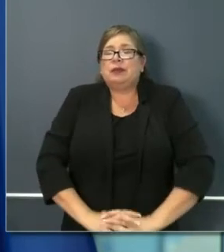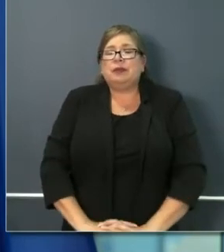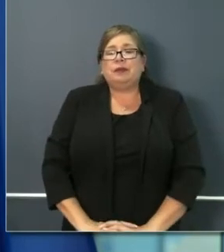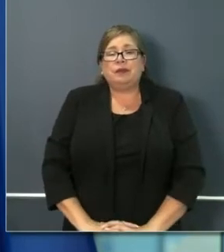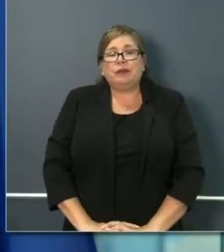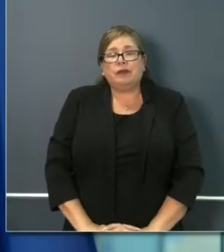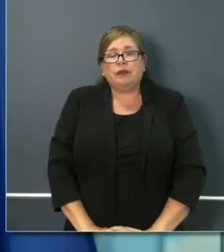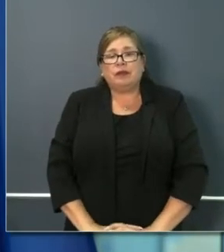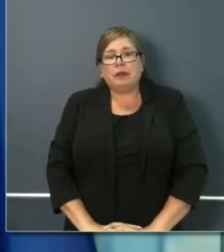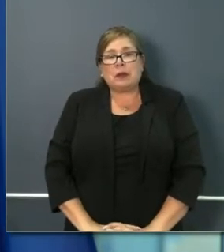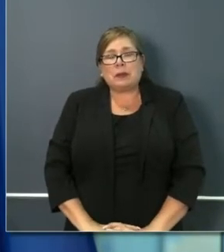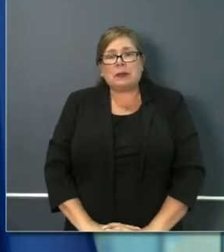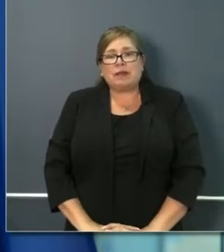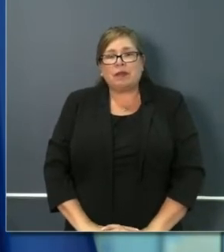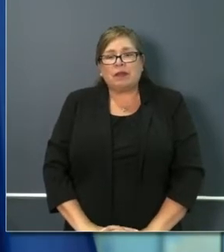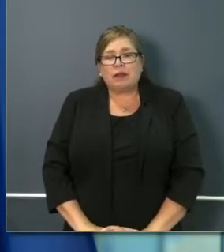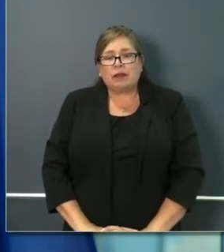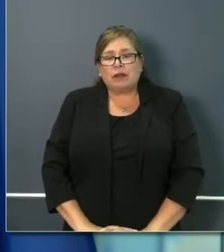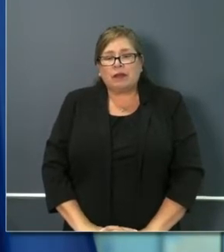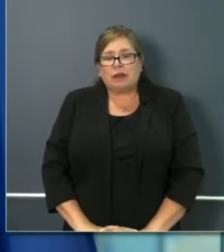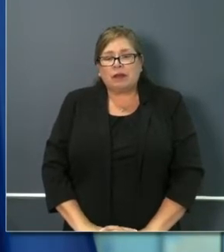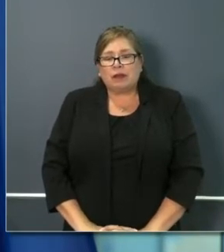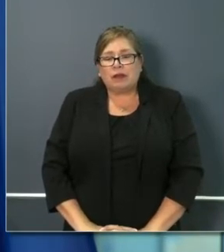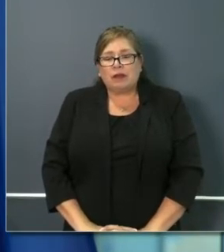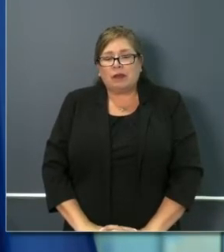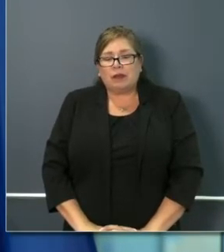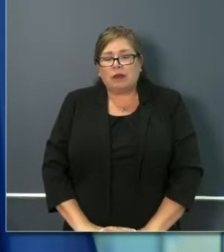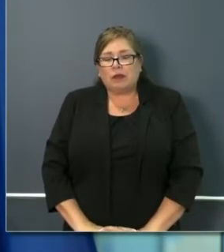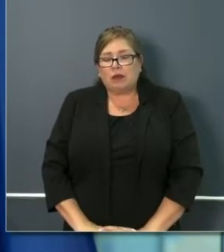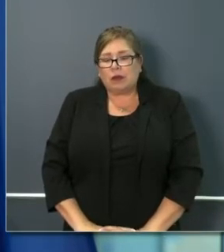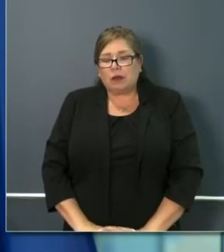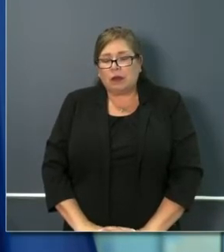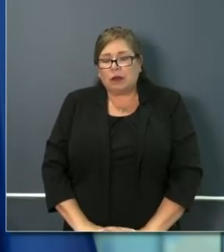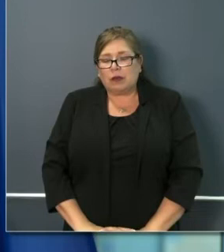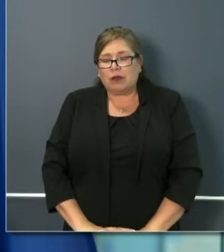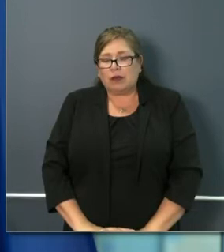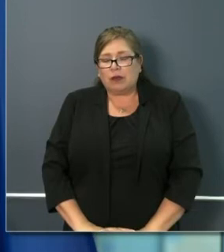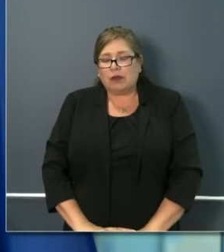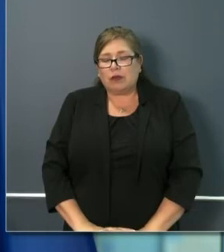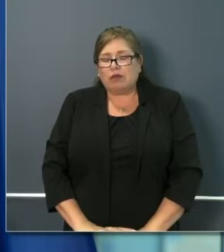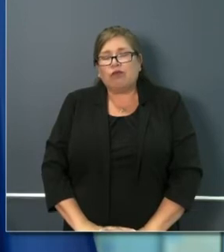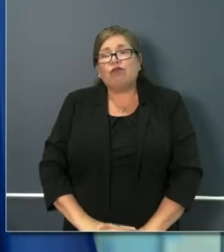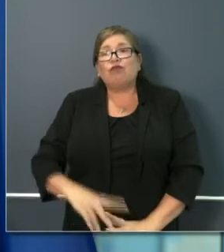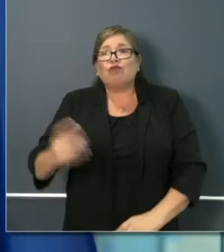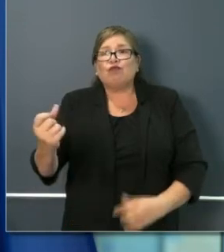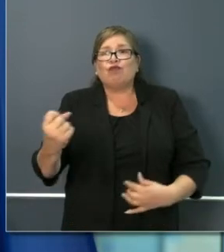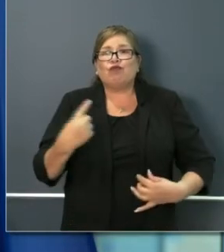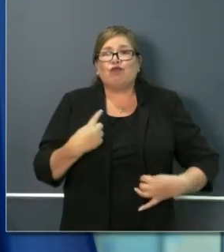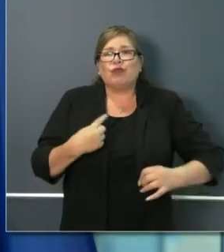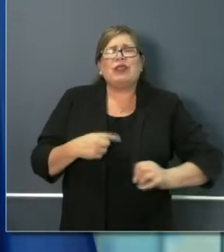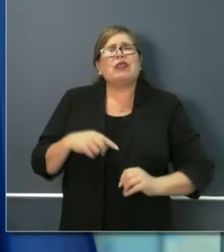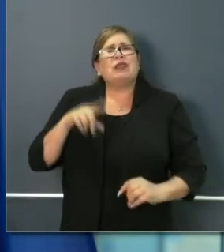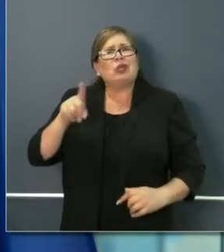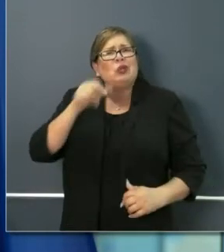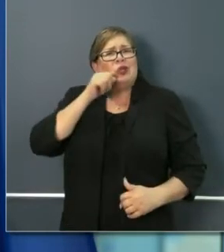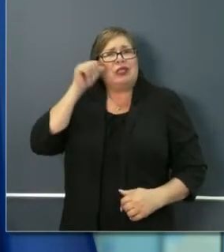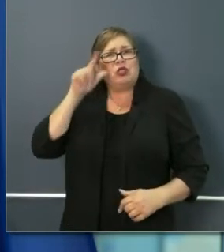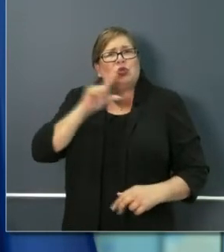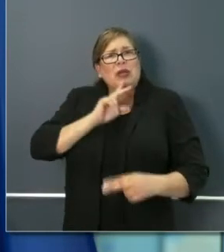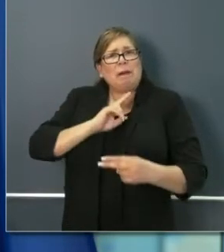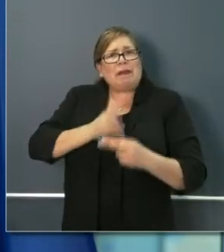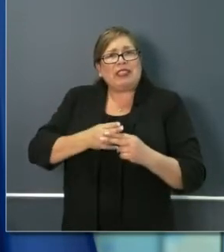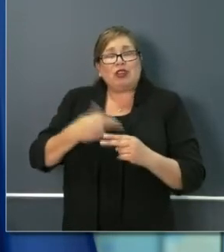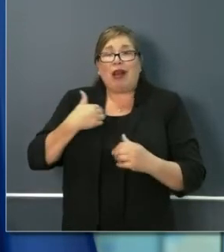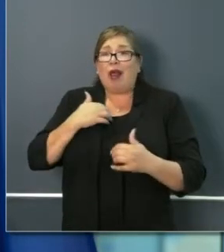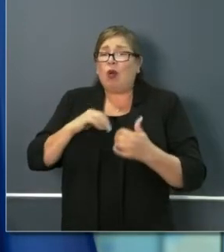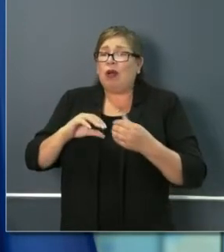Hi, Governor. I just want to understand a little bit more your comments yesterday that our peak is probably going to be in mid-May and how that peak relates to our